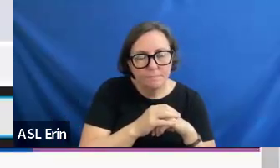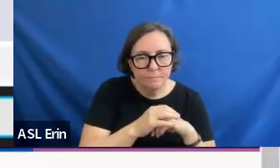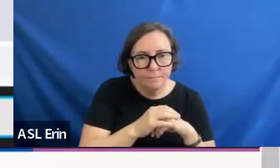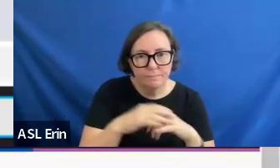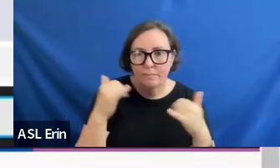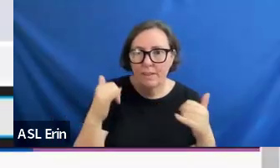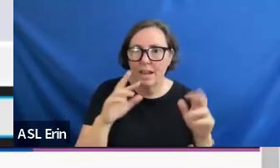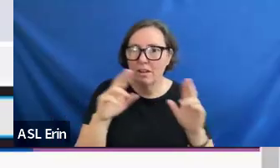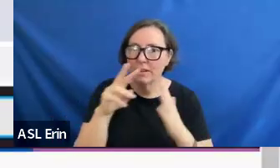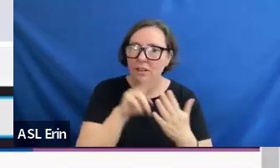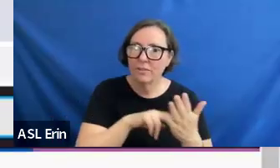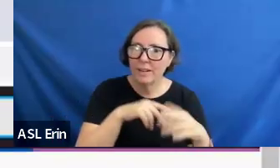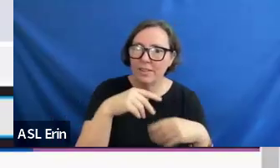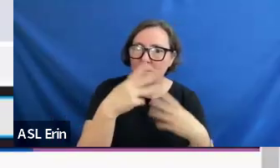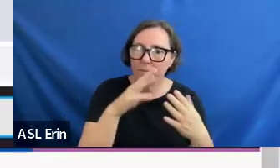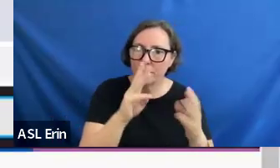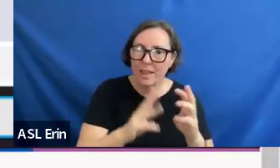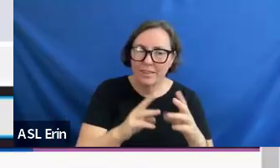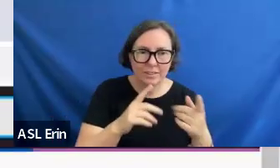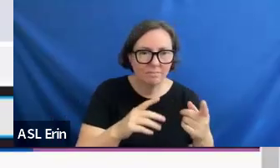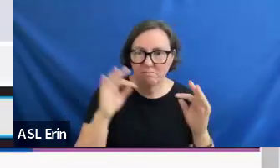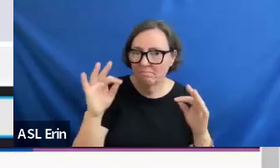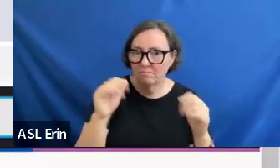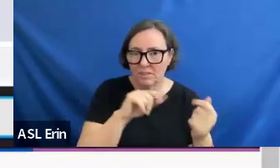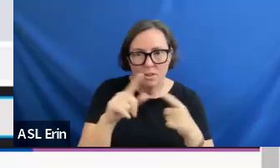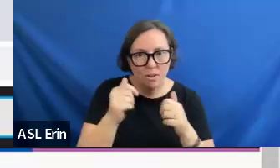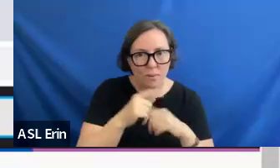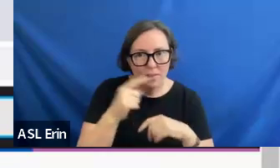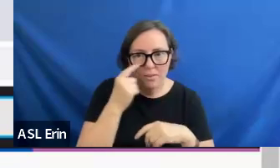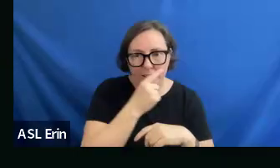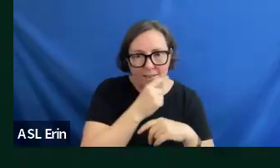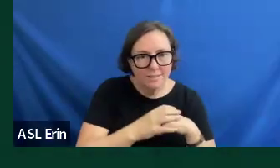Now you're ready to read the weather, and you did everything with your eyes.